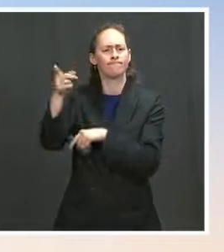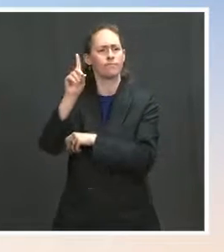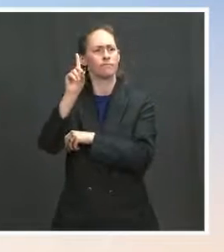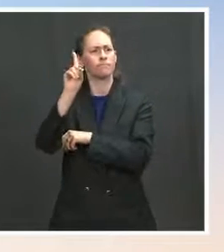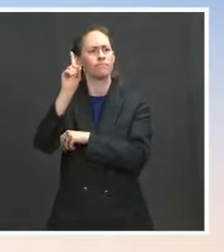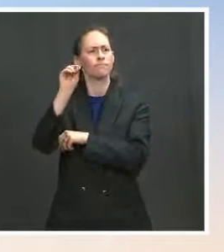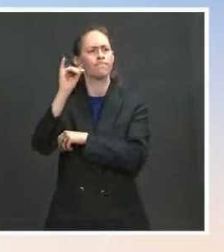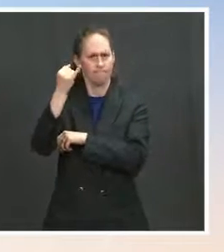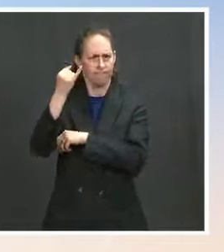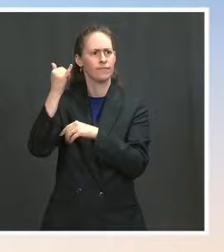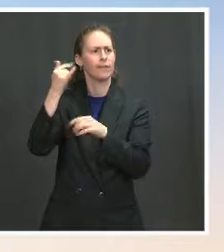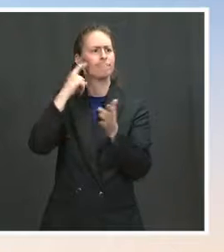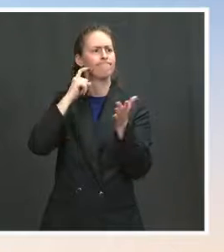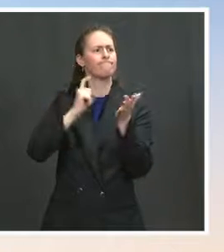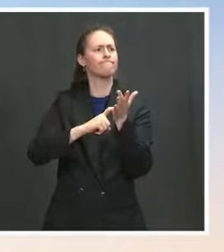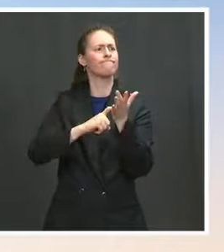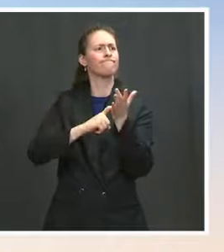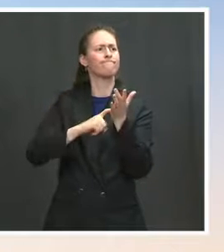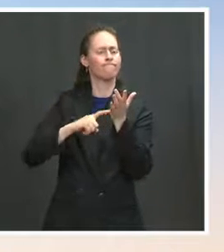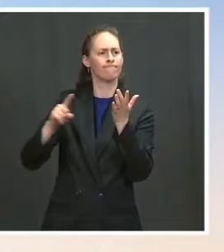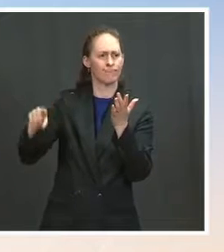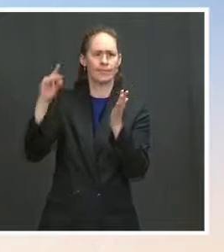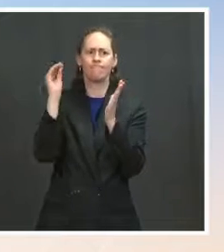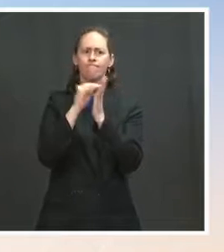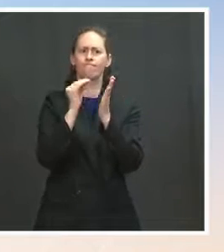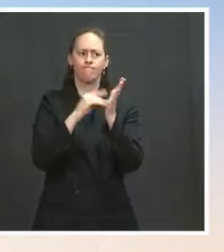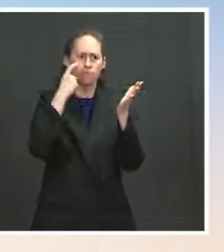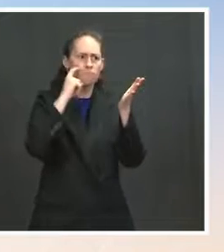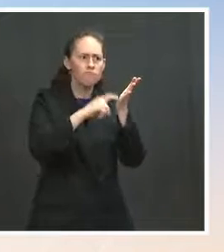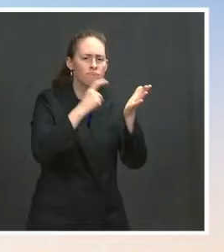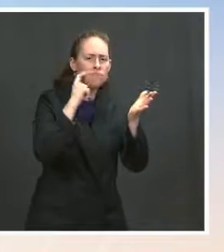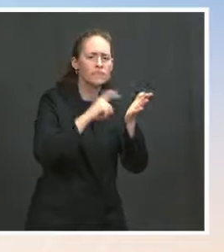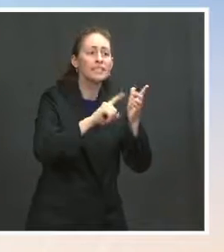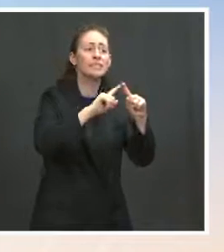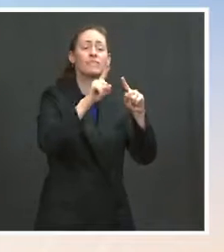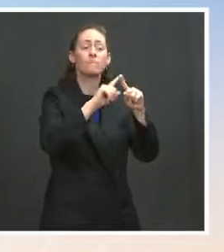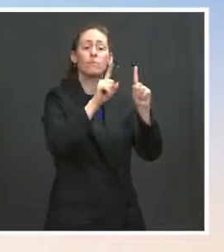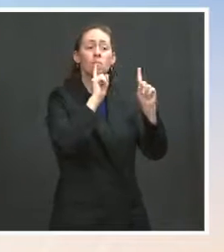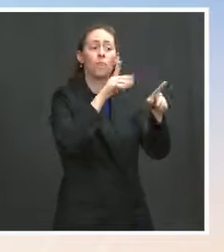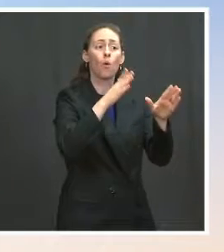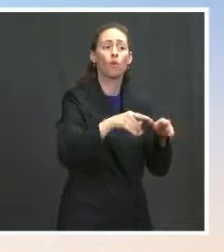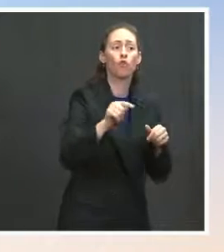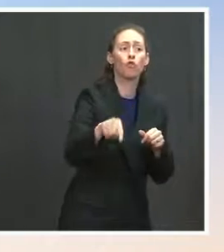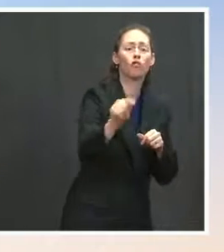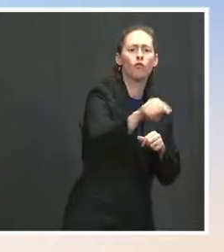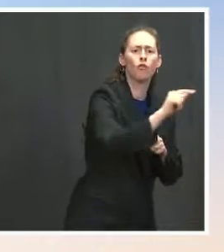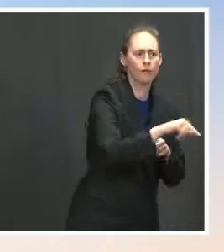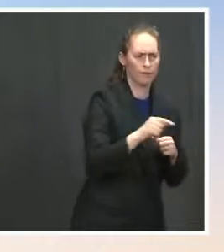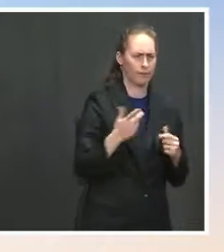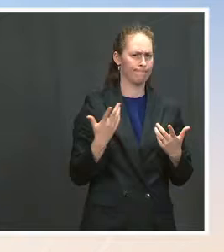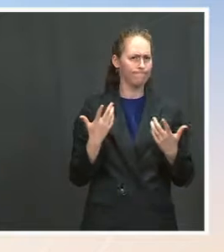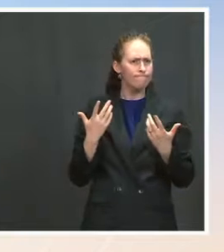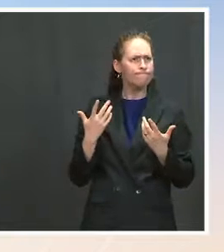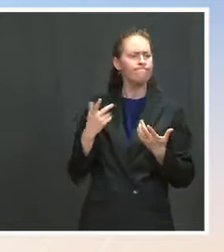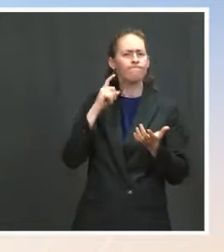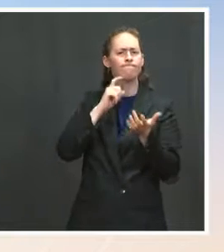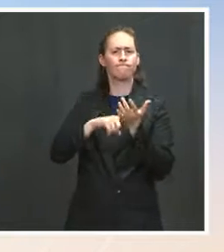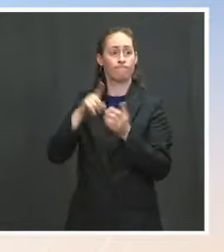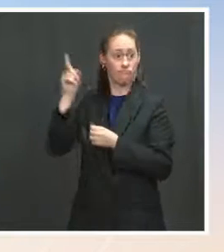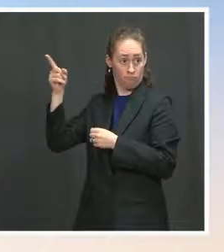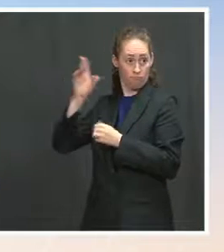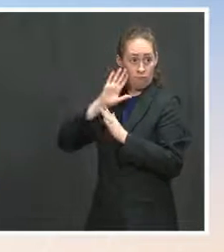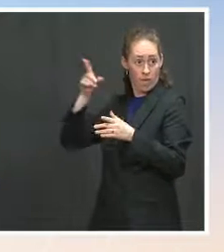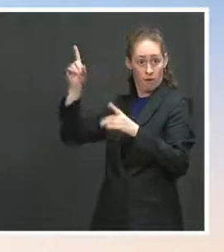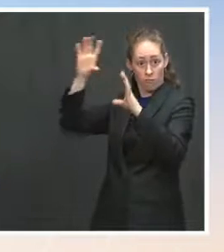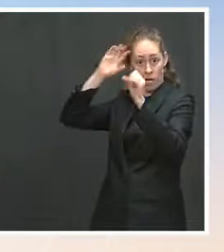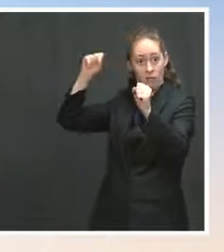Times, can you talk a bit about Biden's pledge that the practice won't continue under his Justice Department? Can